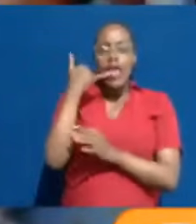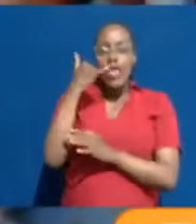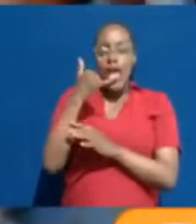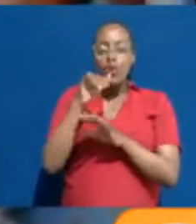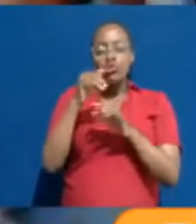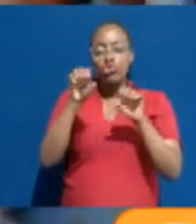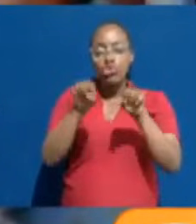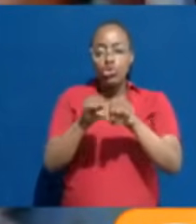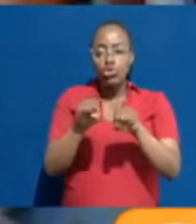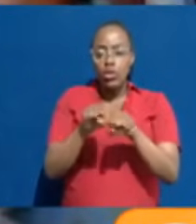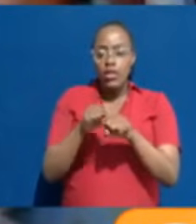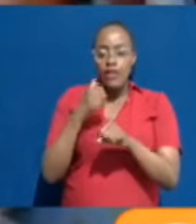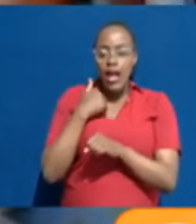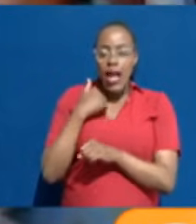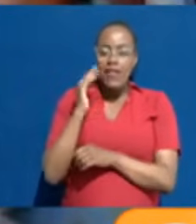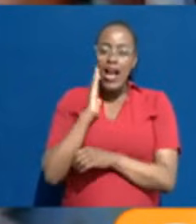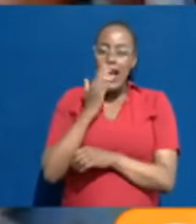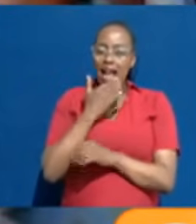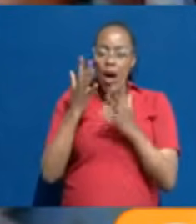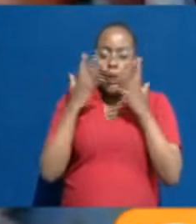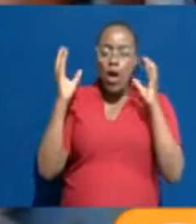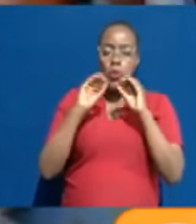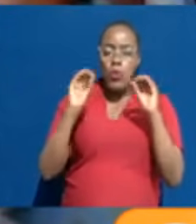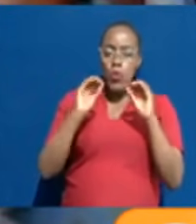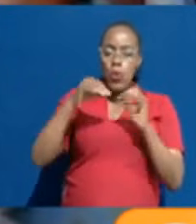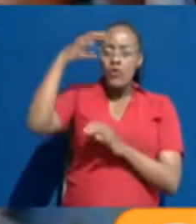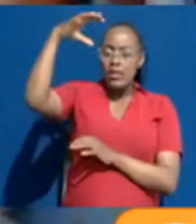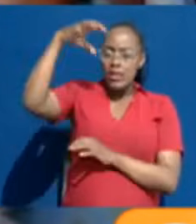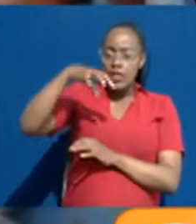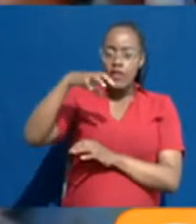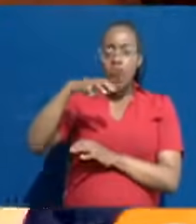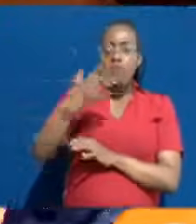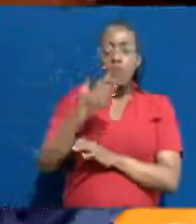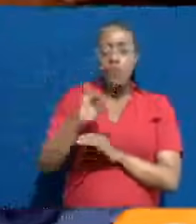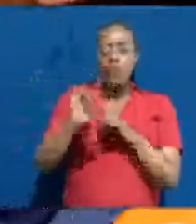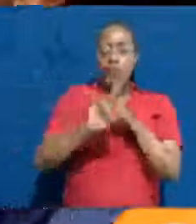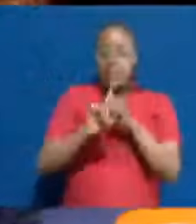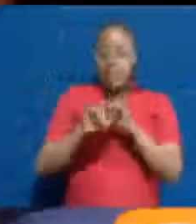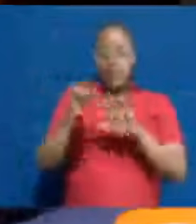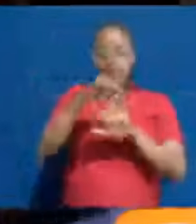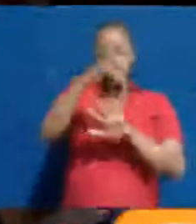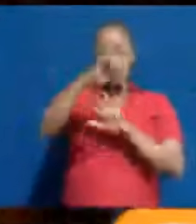She is of chocolate complexion, short, and six fingers on one hand.